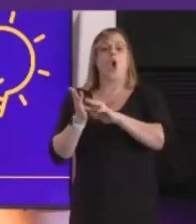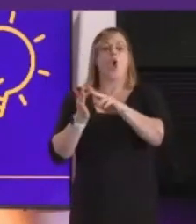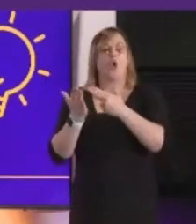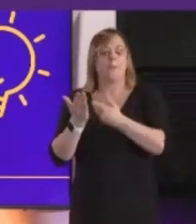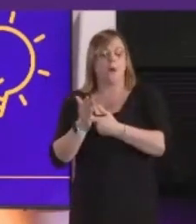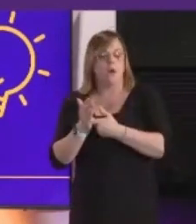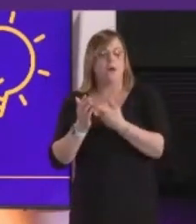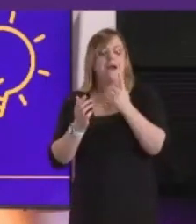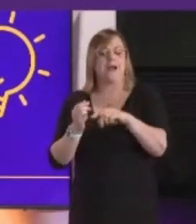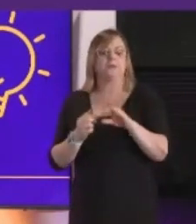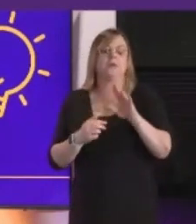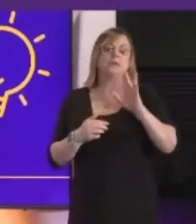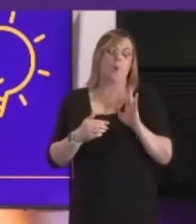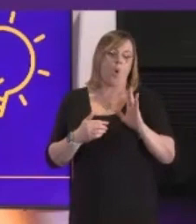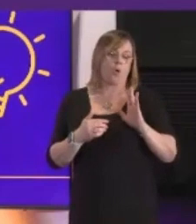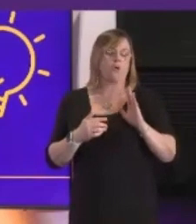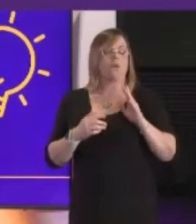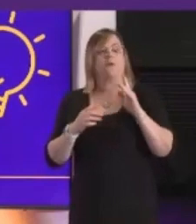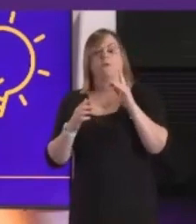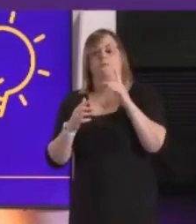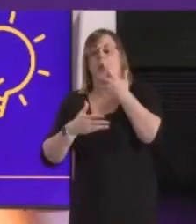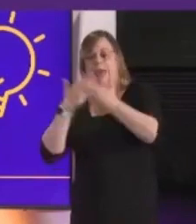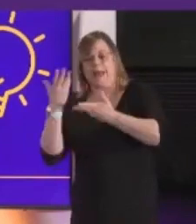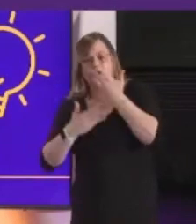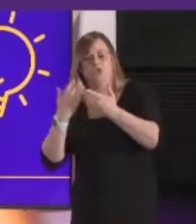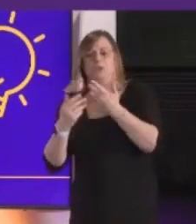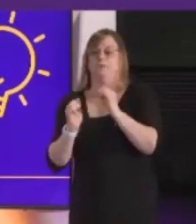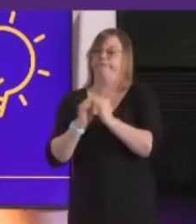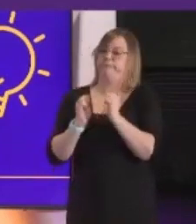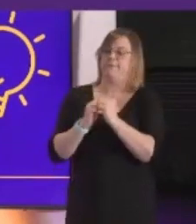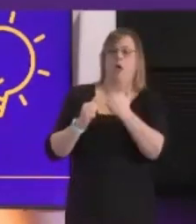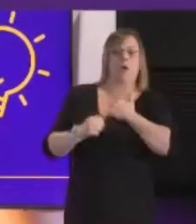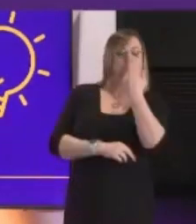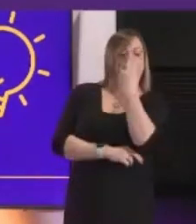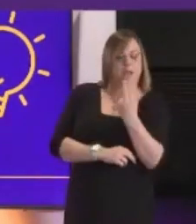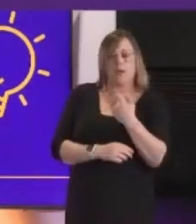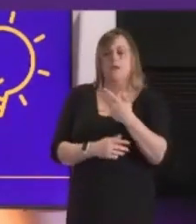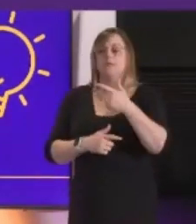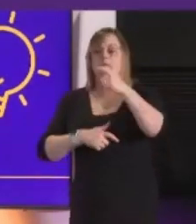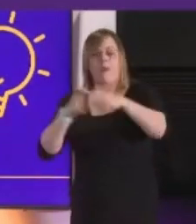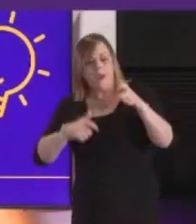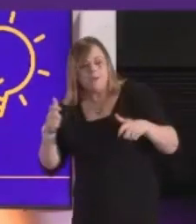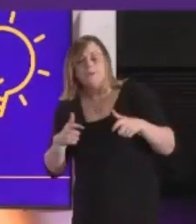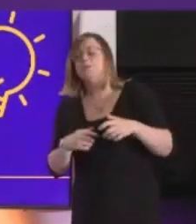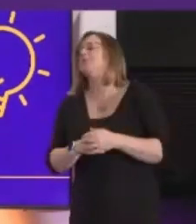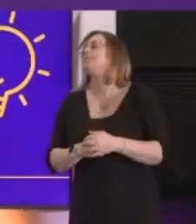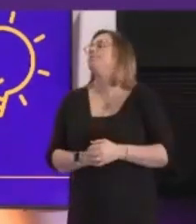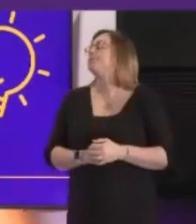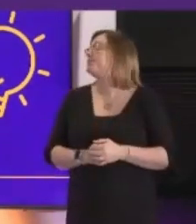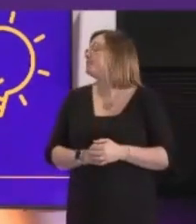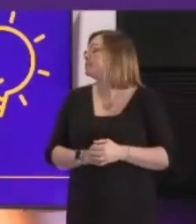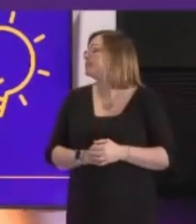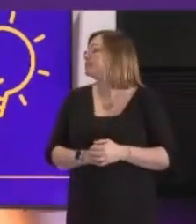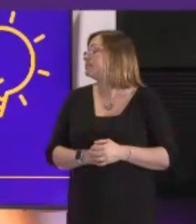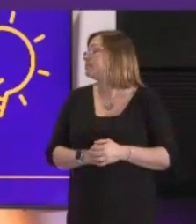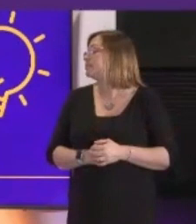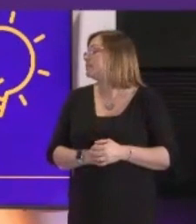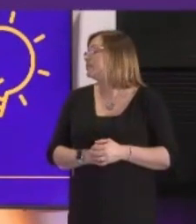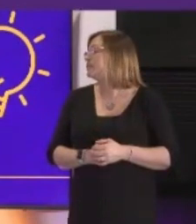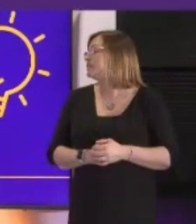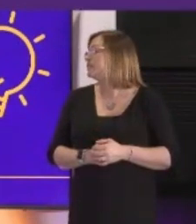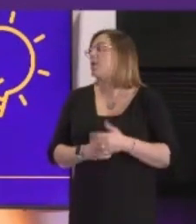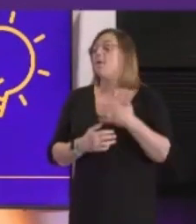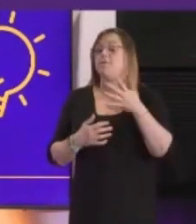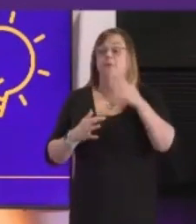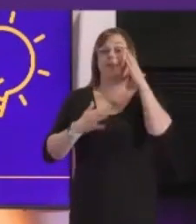relevant for us because it's relevant both for our designers and for our clients alike, because so it comes from the theory